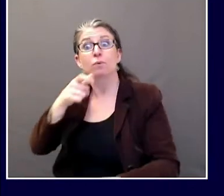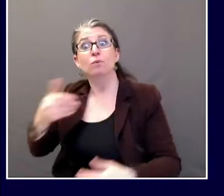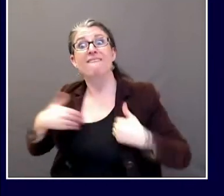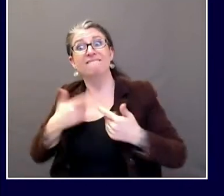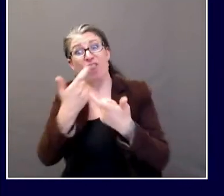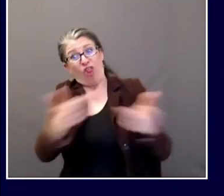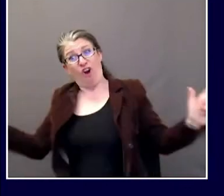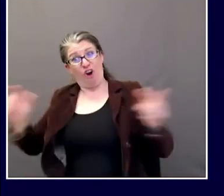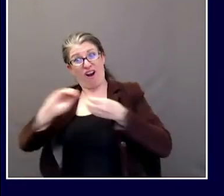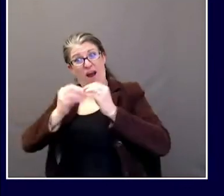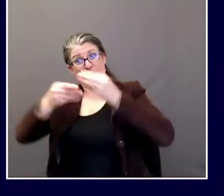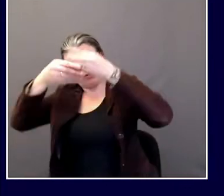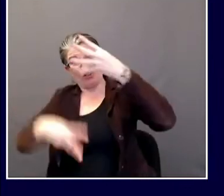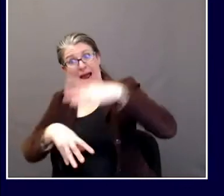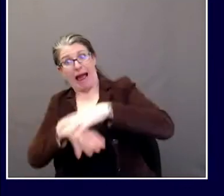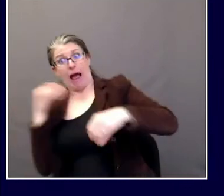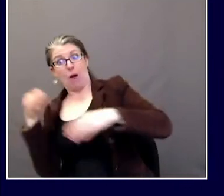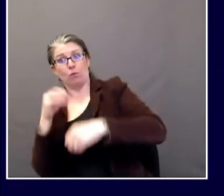if and when problems come up.